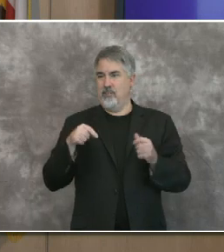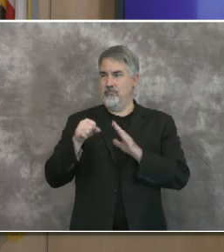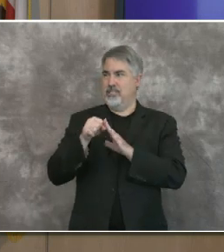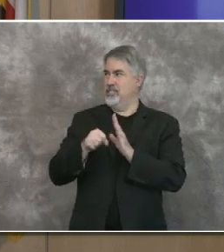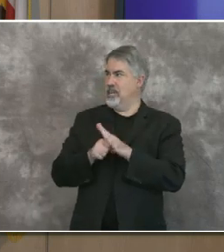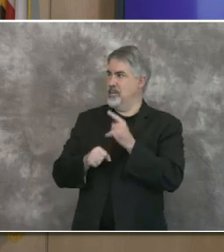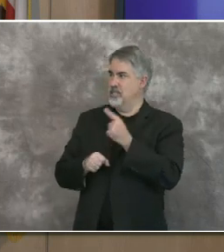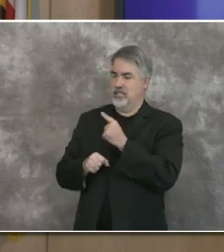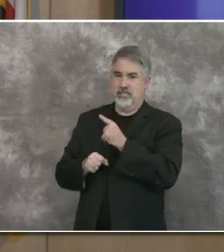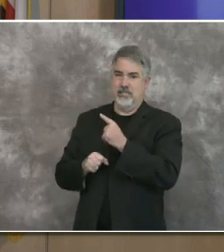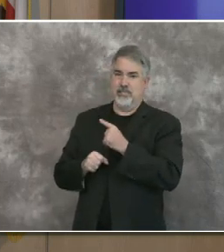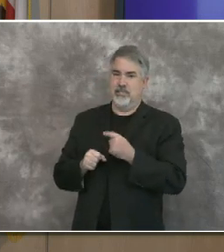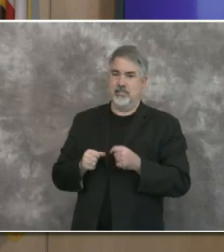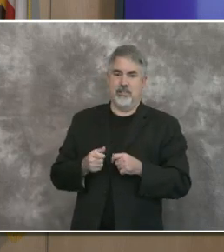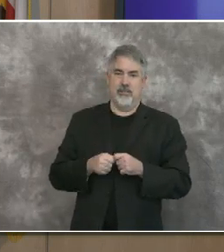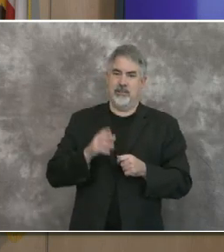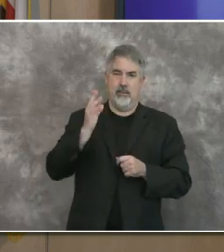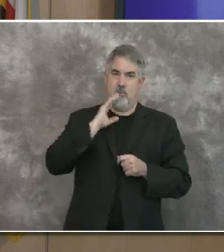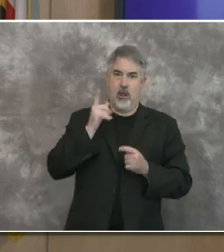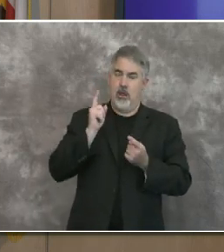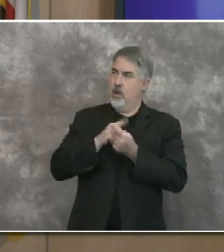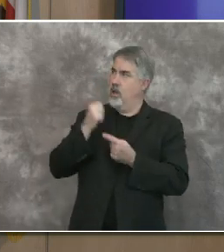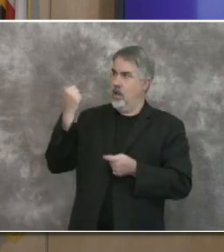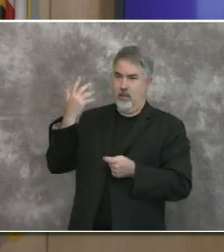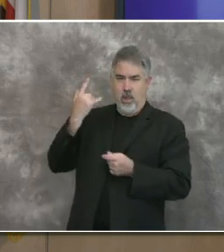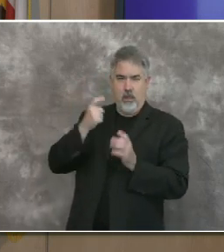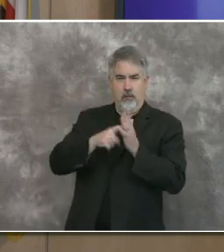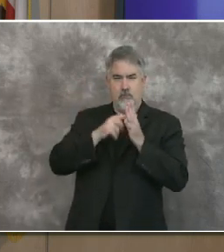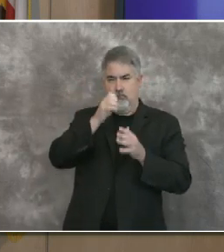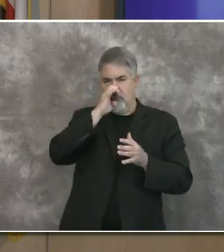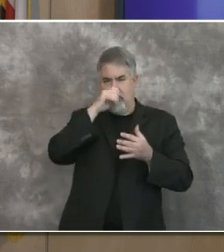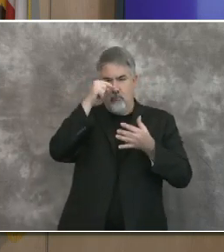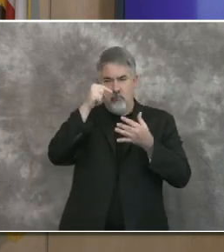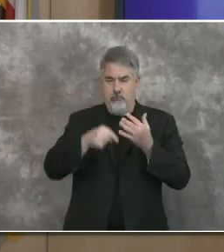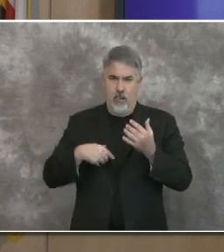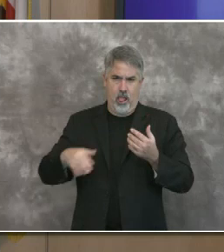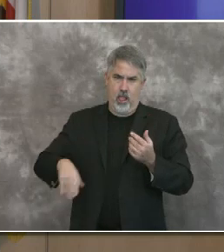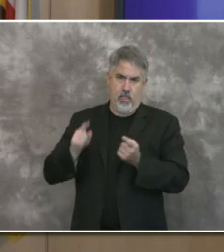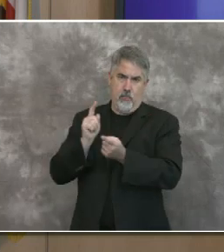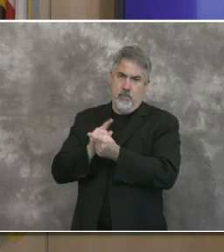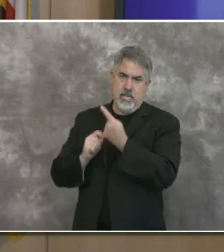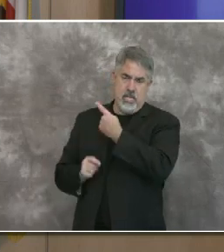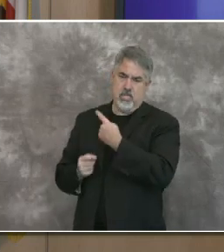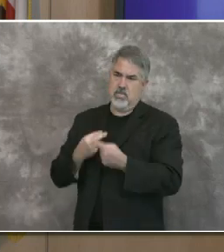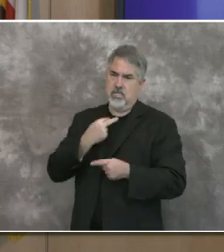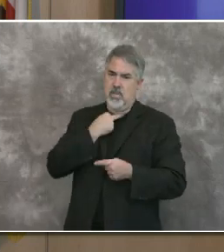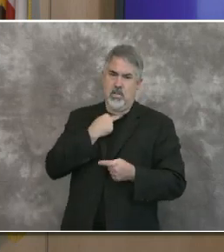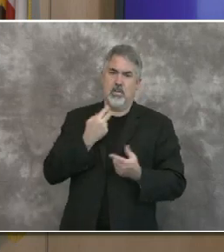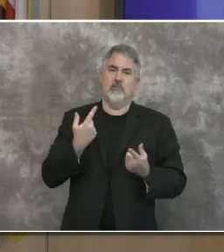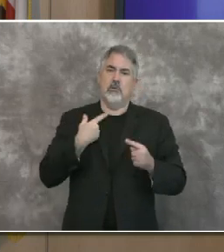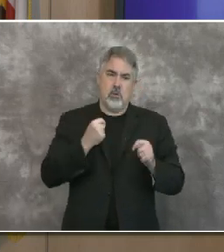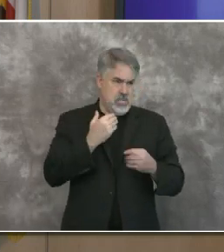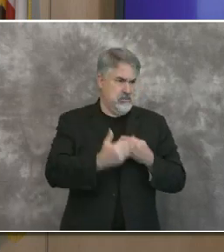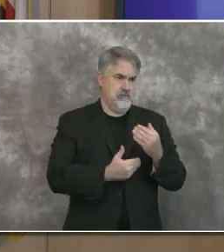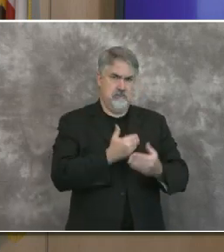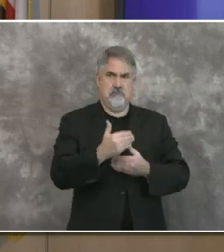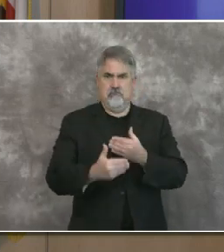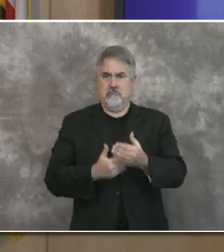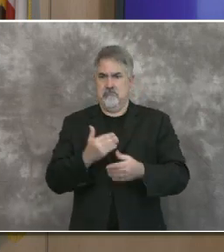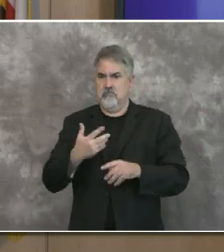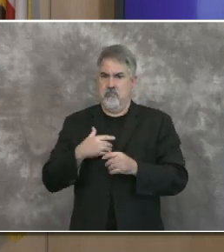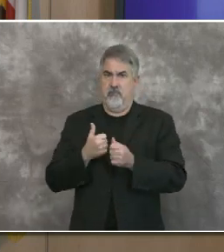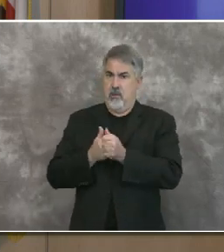will never meet them. So barring a change in those guidelines, we're going to continue to move forward consistent with the state of California. If